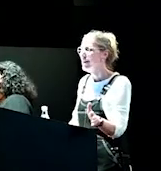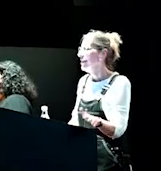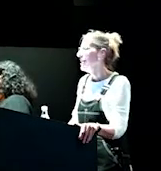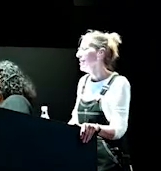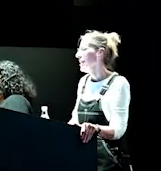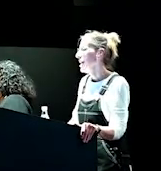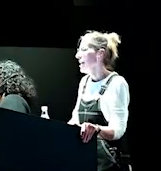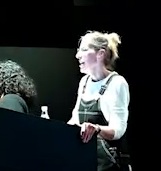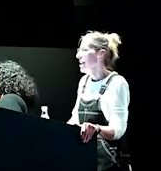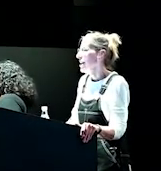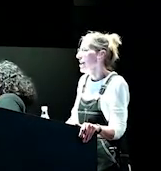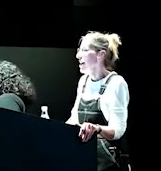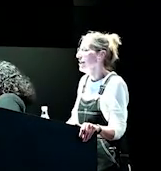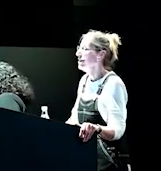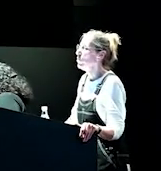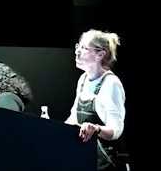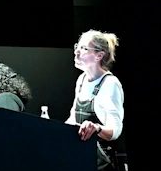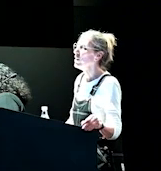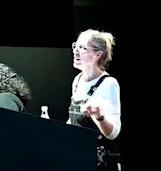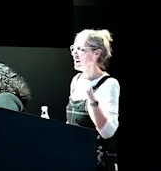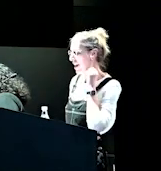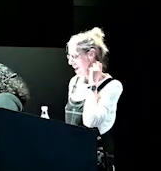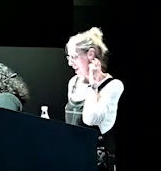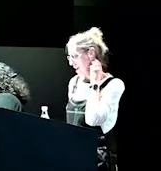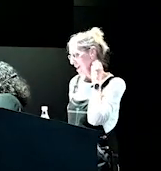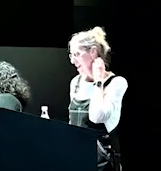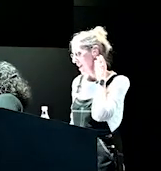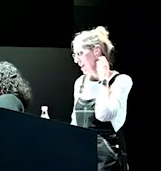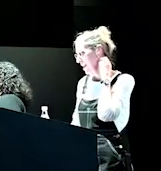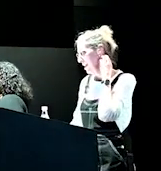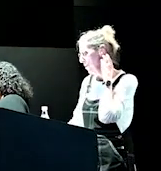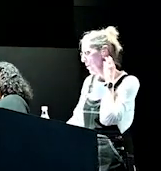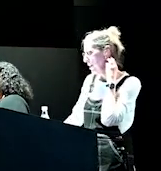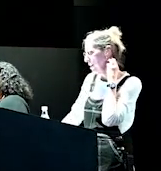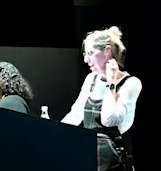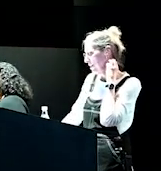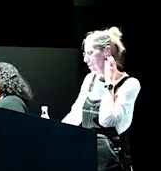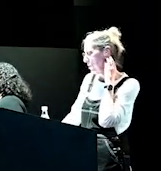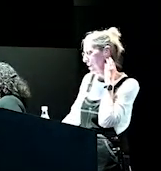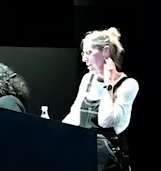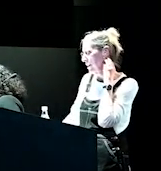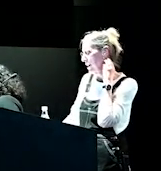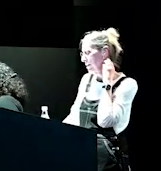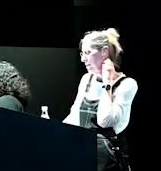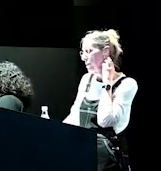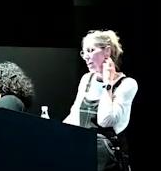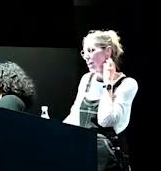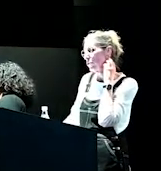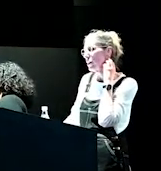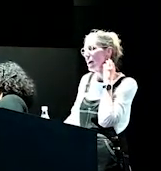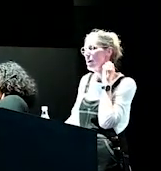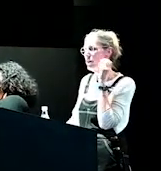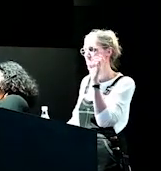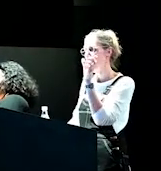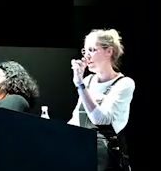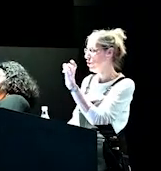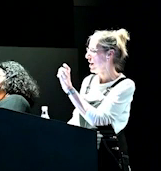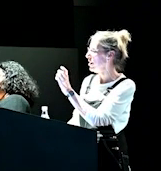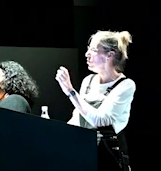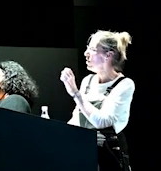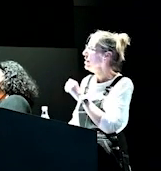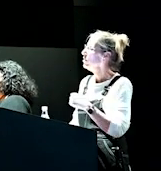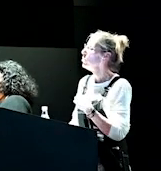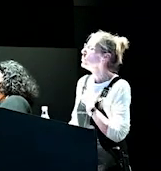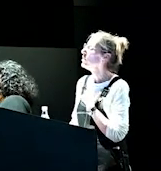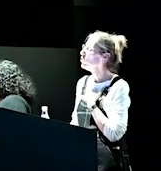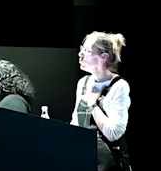your kid did, it's really, one of the things that's really clear at Sesame is it's really hard to make a